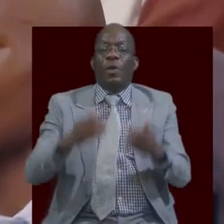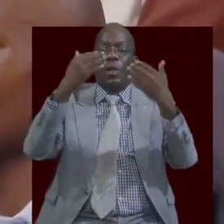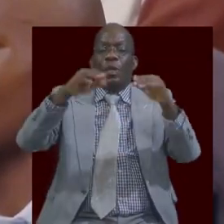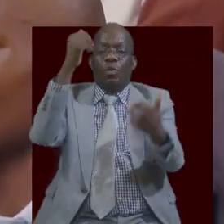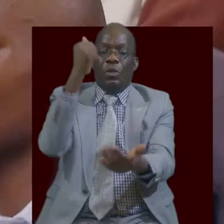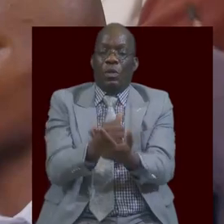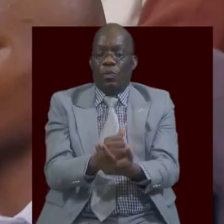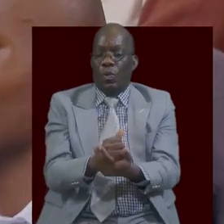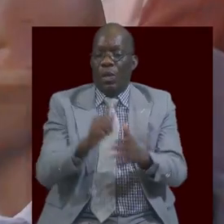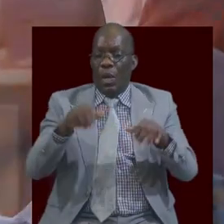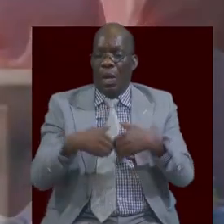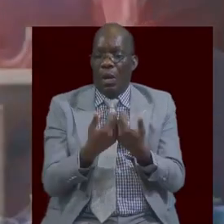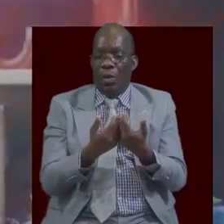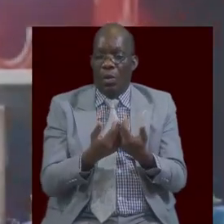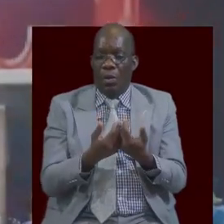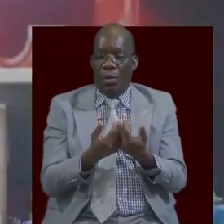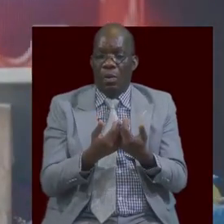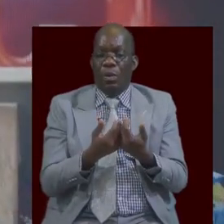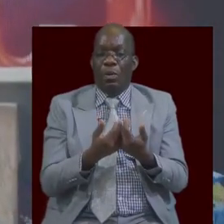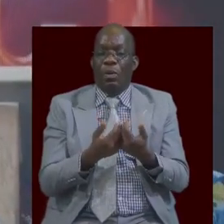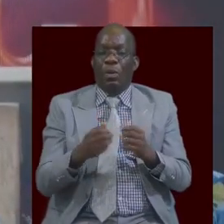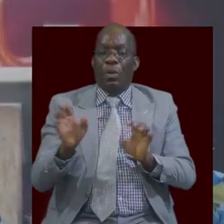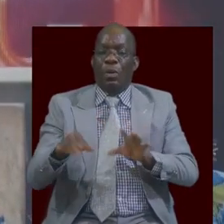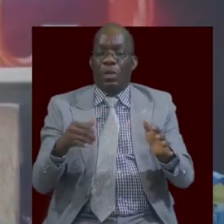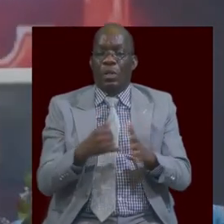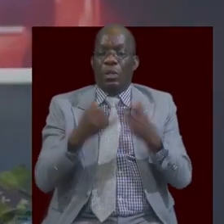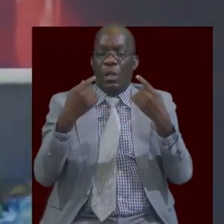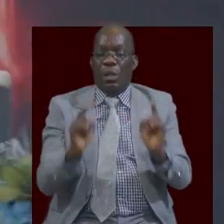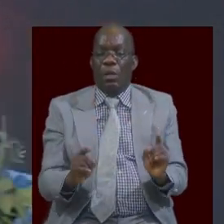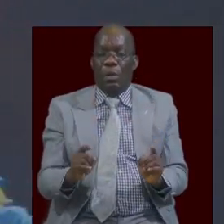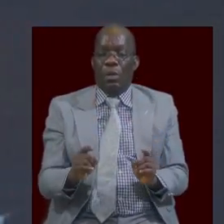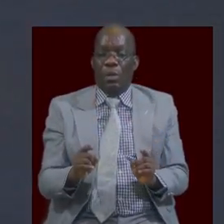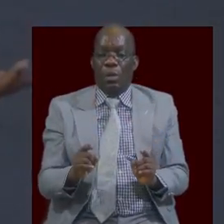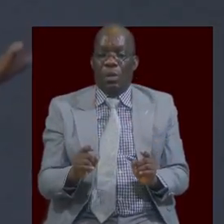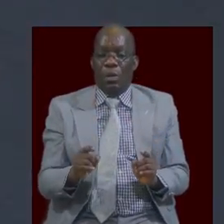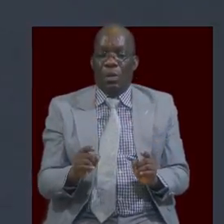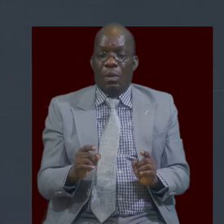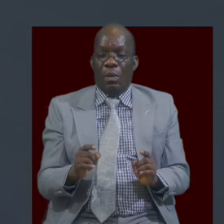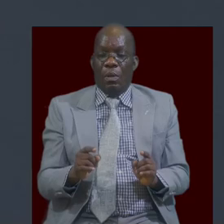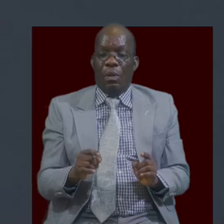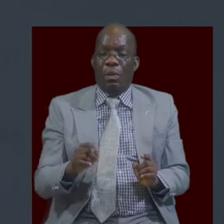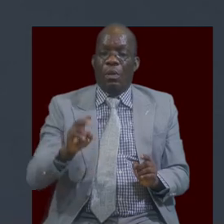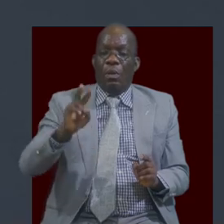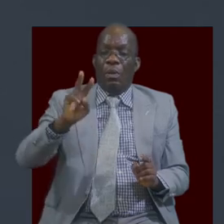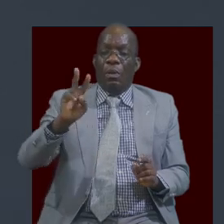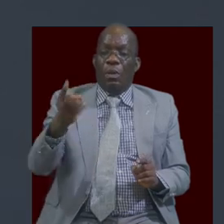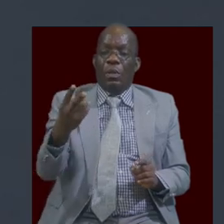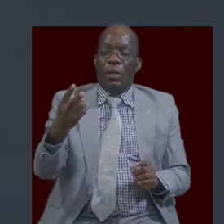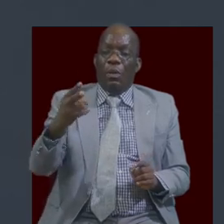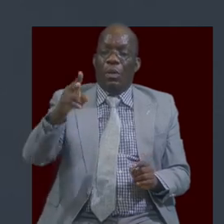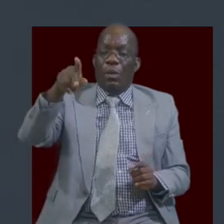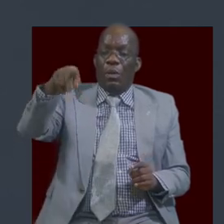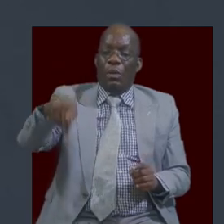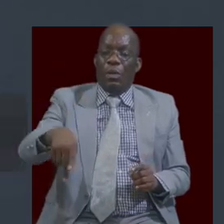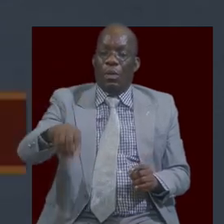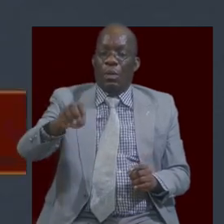How does that happen? We're looking at 2 Peter chapter